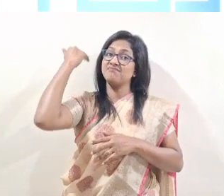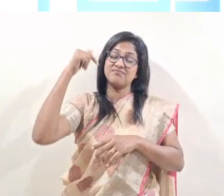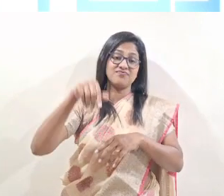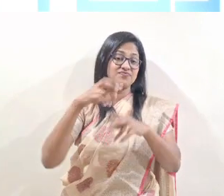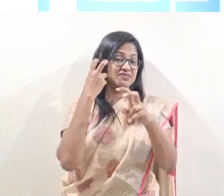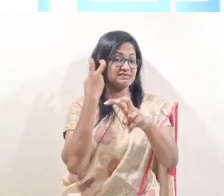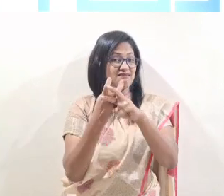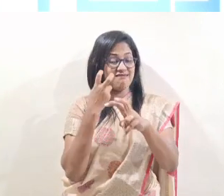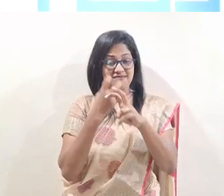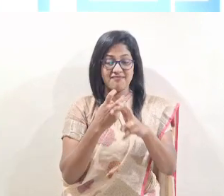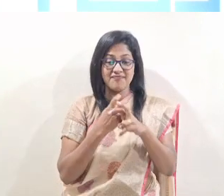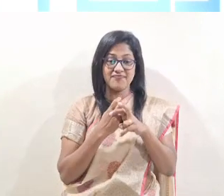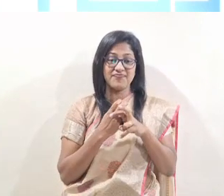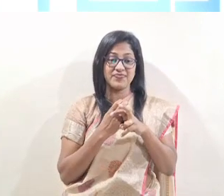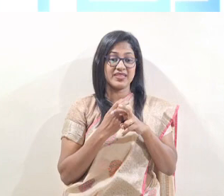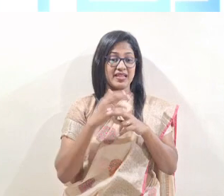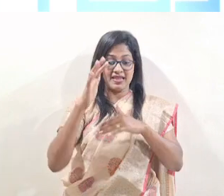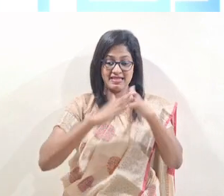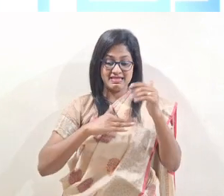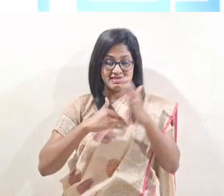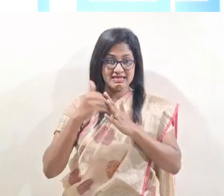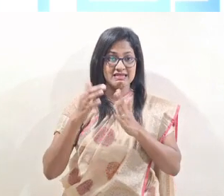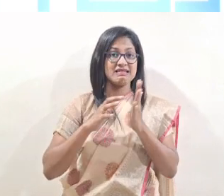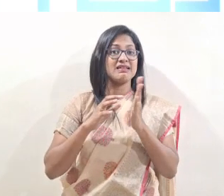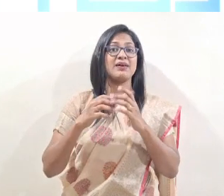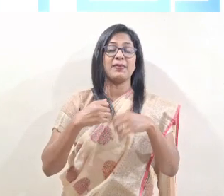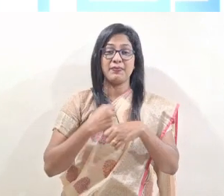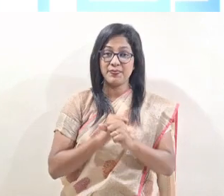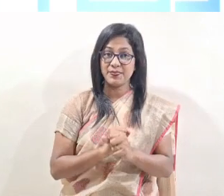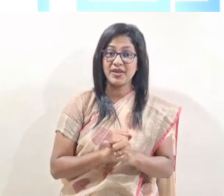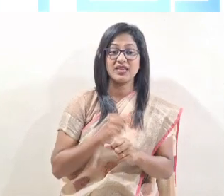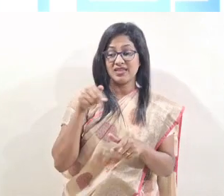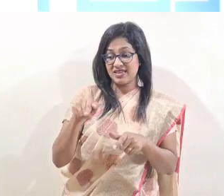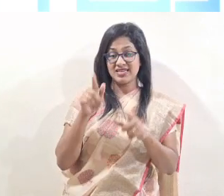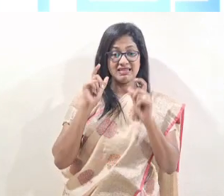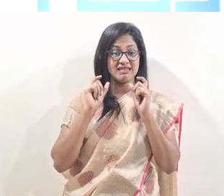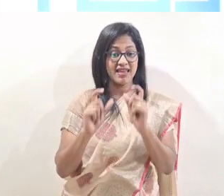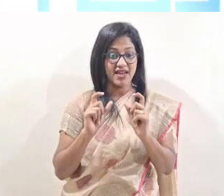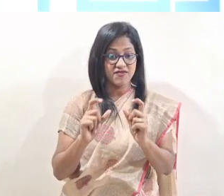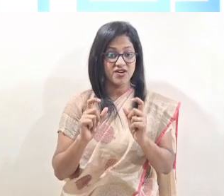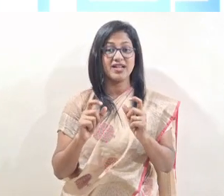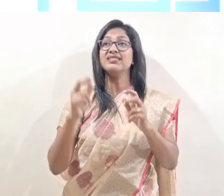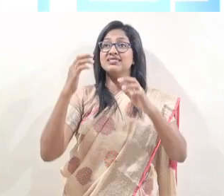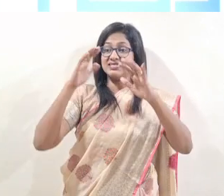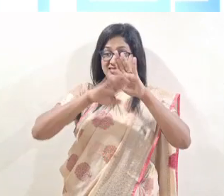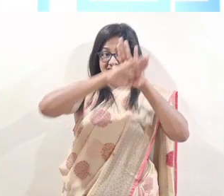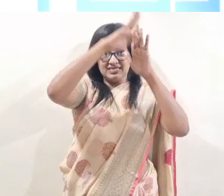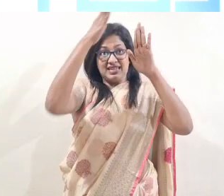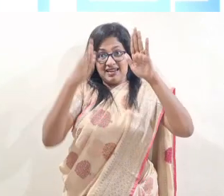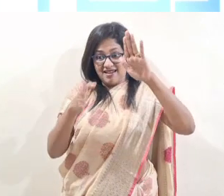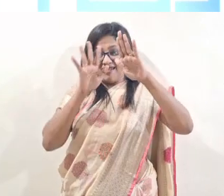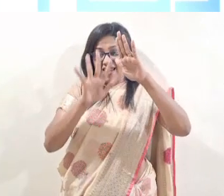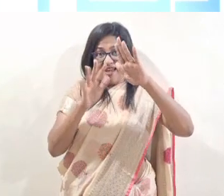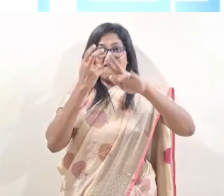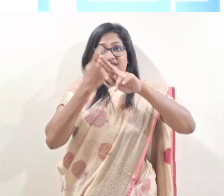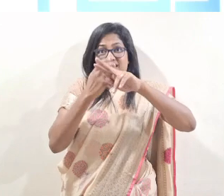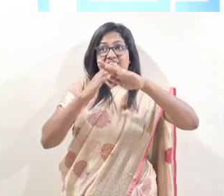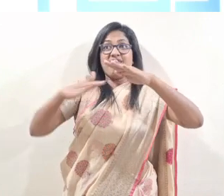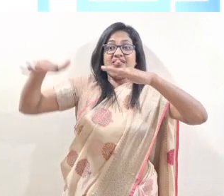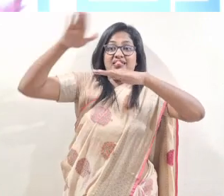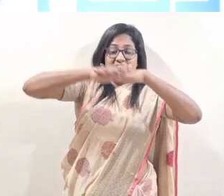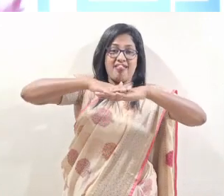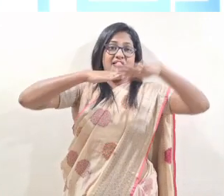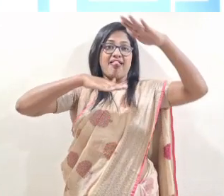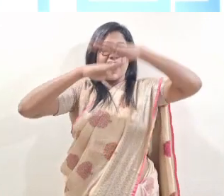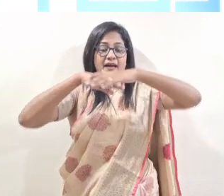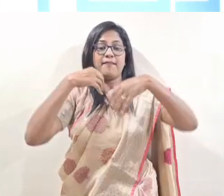challenging piece of construction because you have to go very carefully over the existing tunnels. I don't know of any